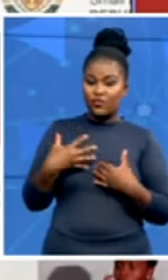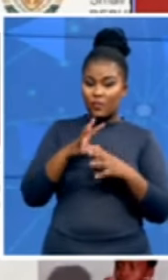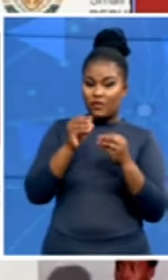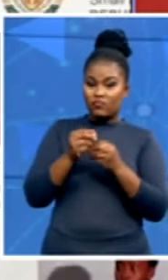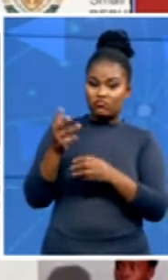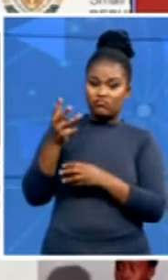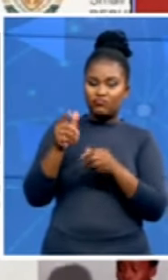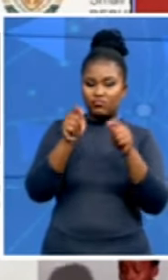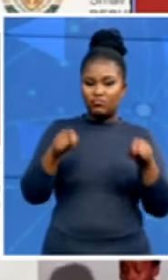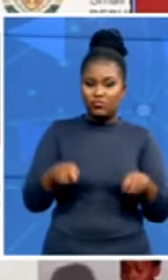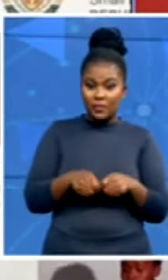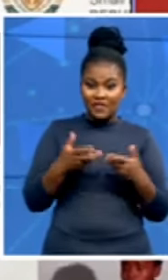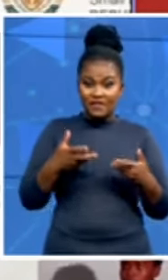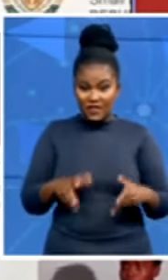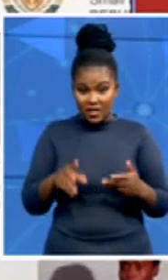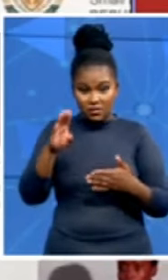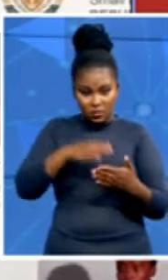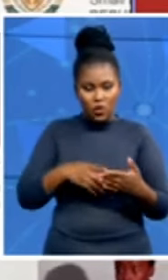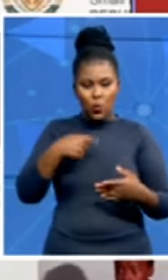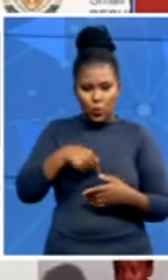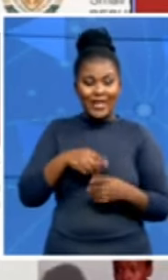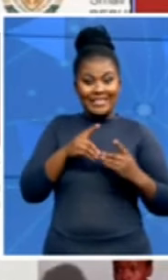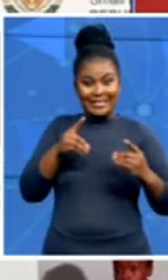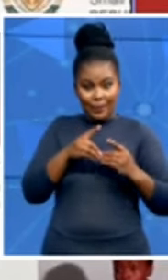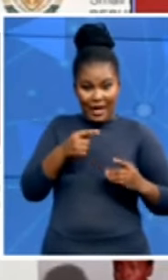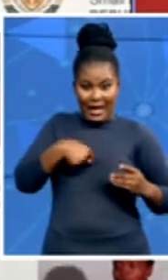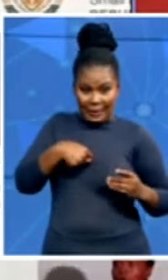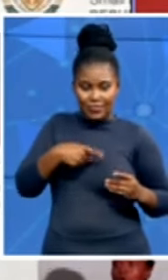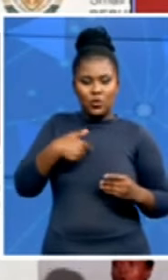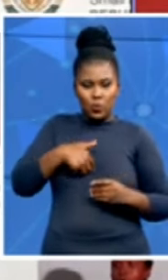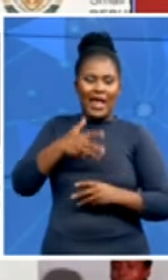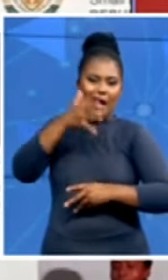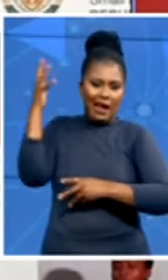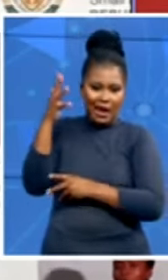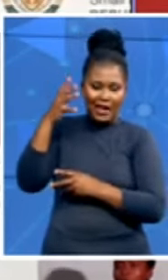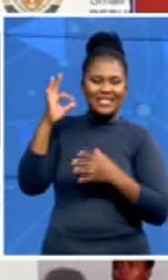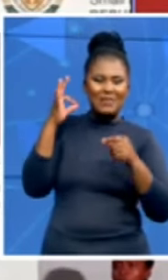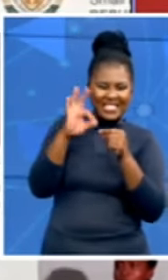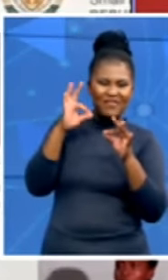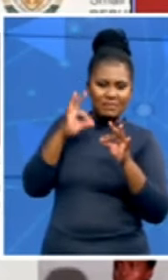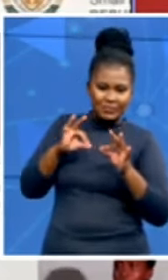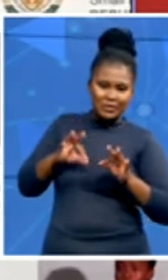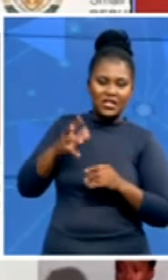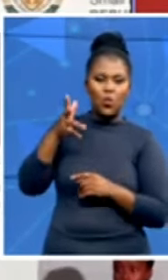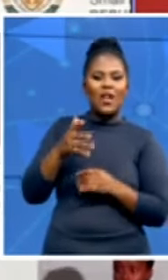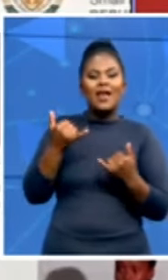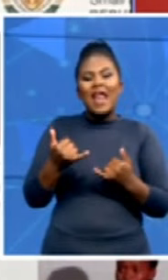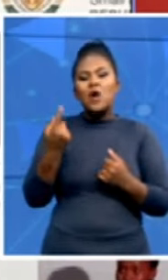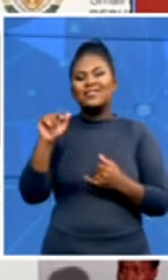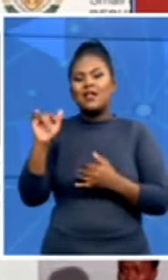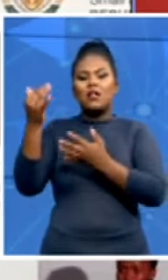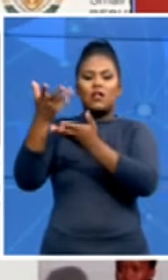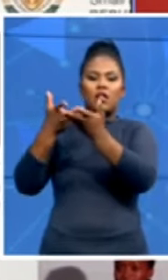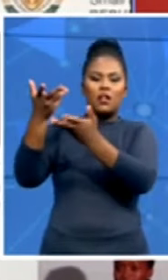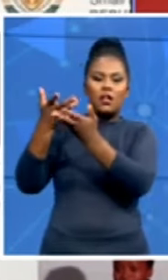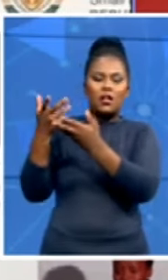the department in terms of the specifics, because right now it's still in consultations and it's something that we are not yet